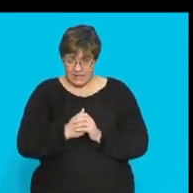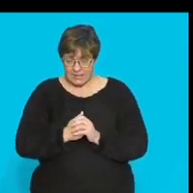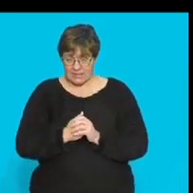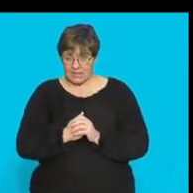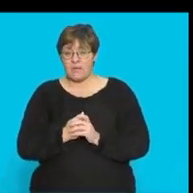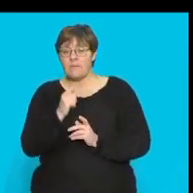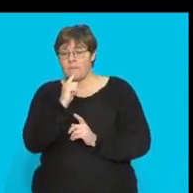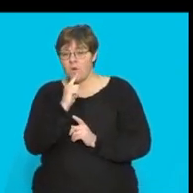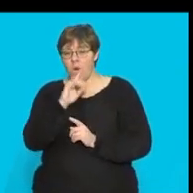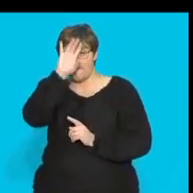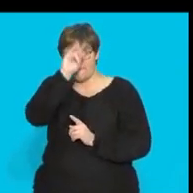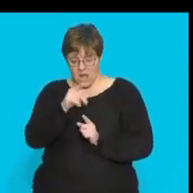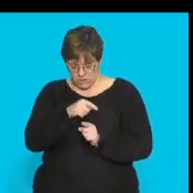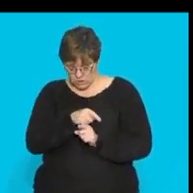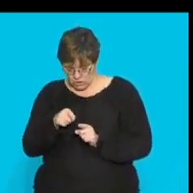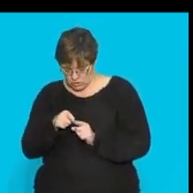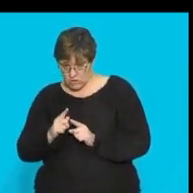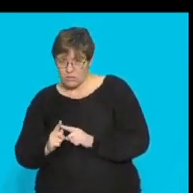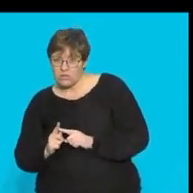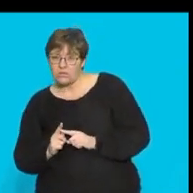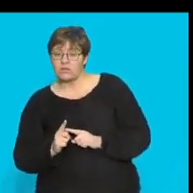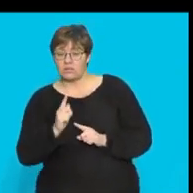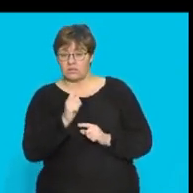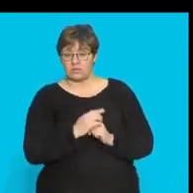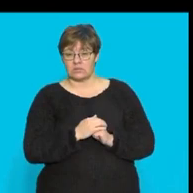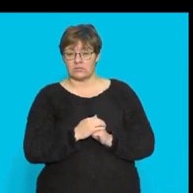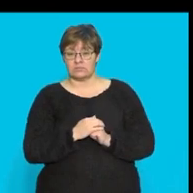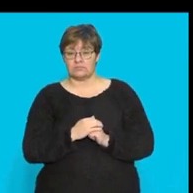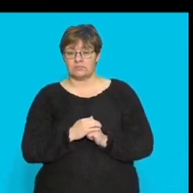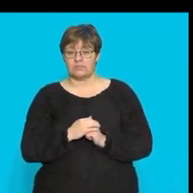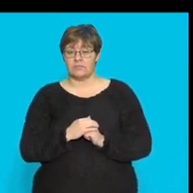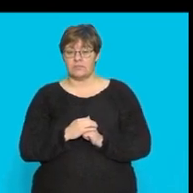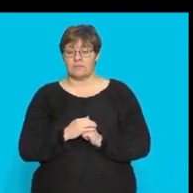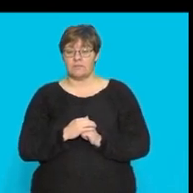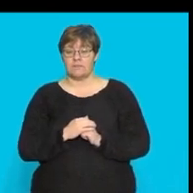of March. So we're going to the month of March, okay, and we